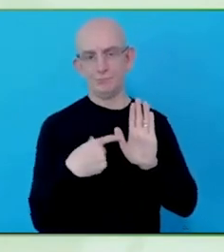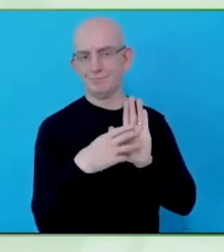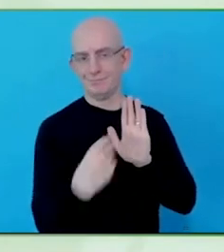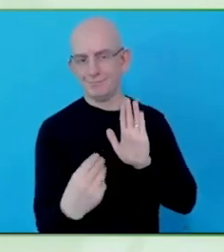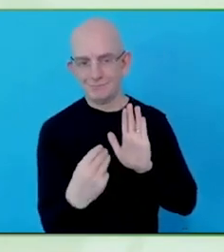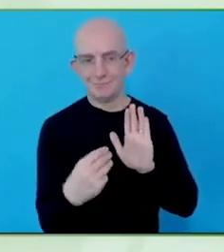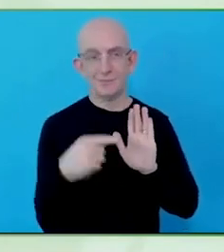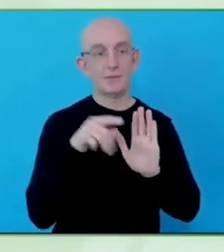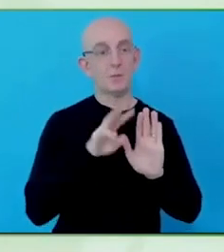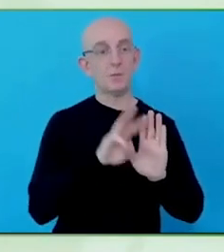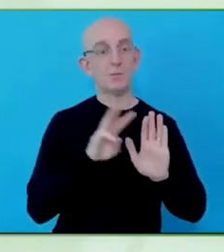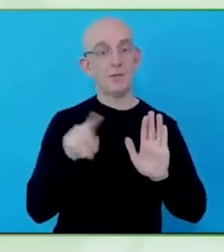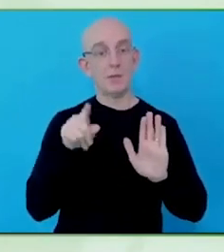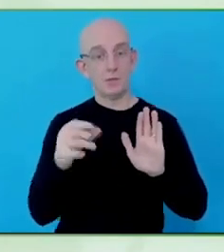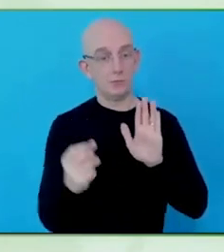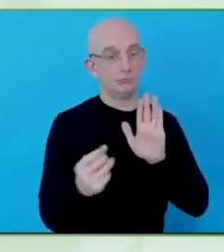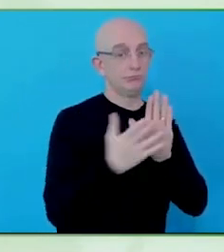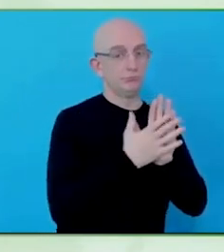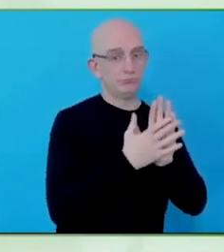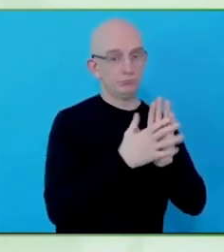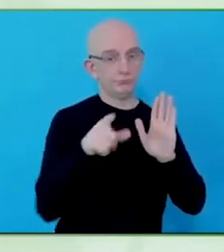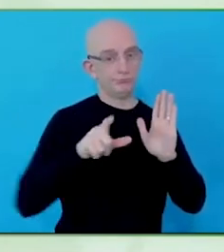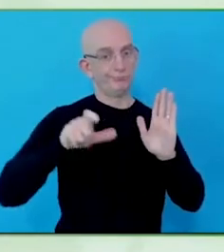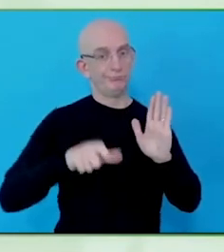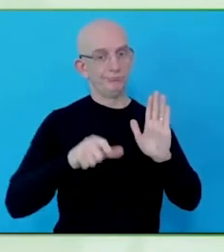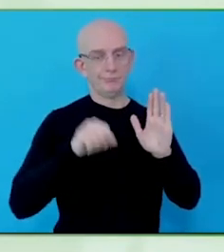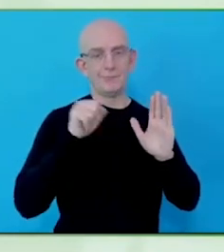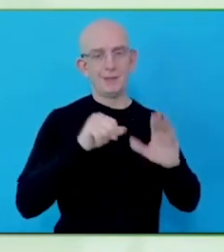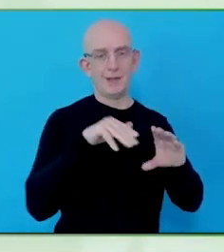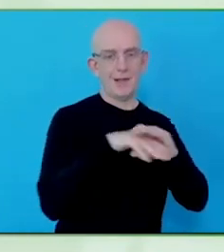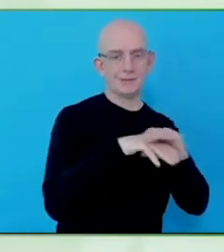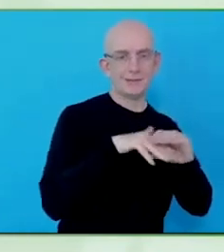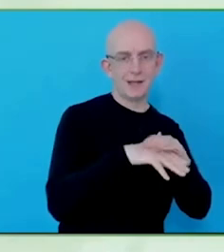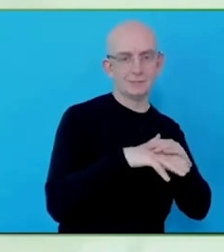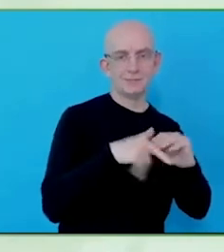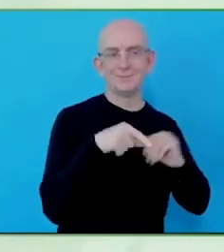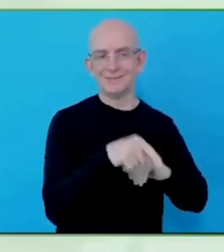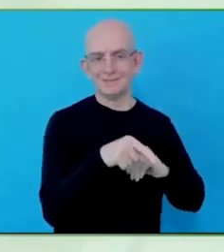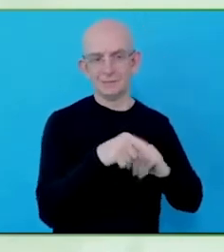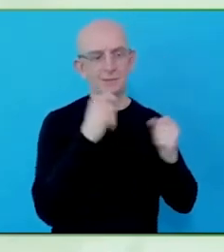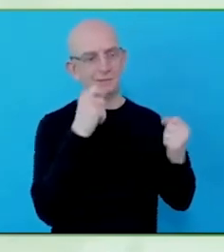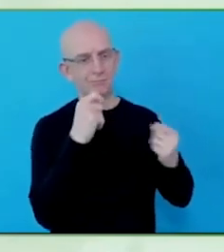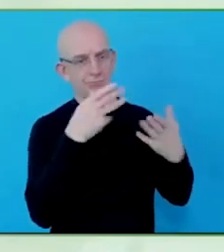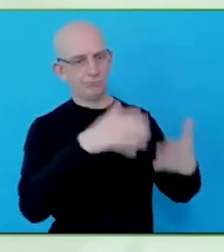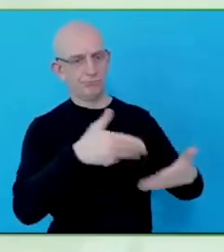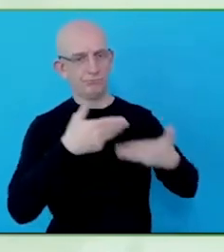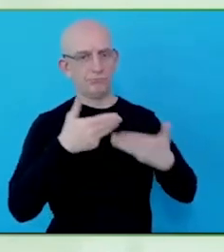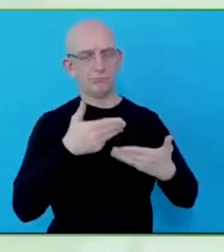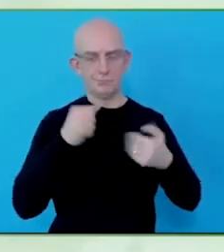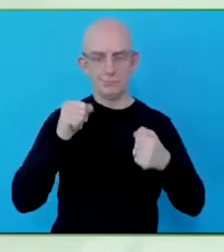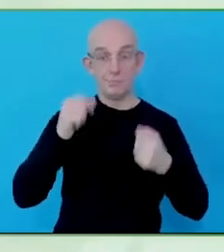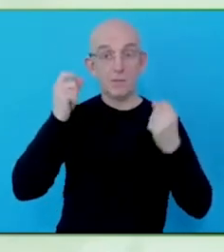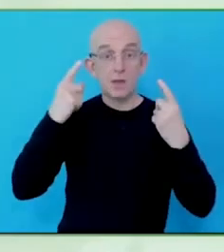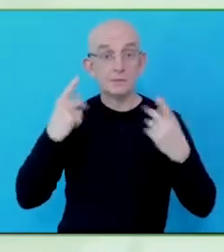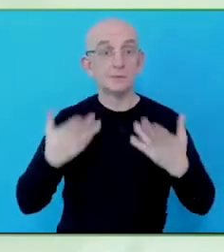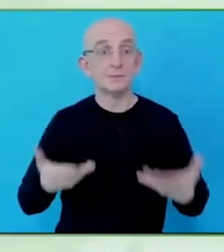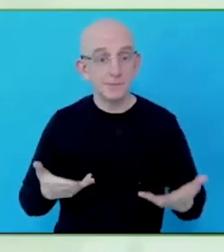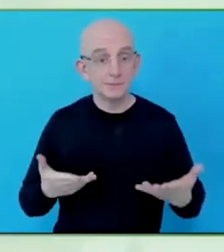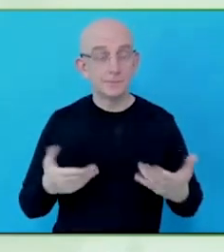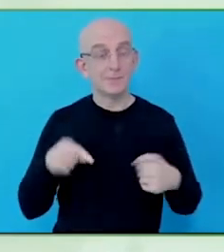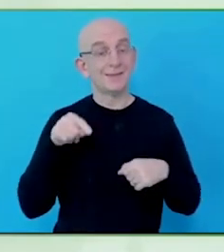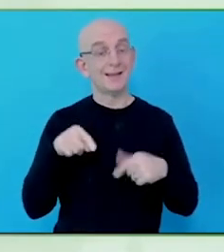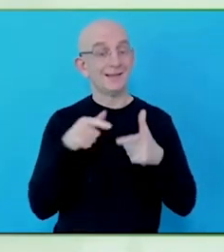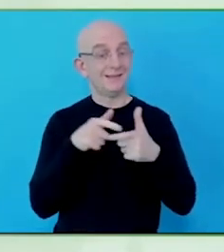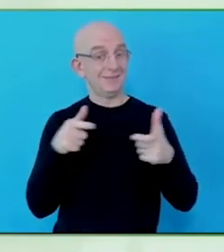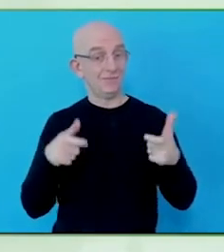content must be accessible. From the consumer perspective, if on any one point the accessibility breaks, he or